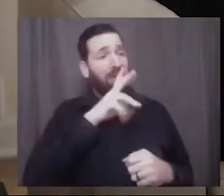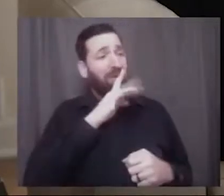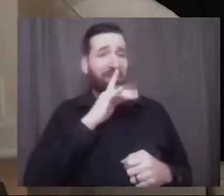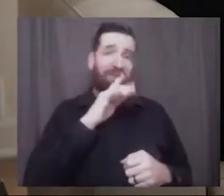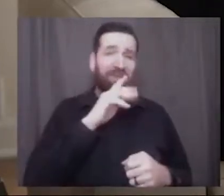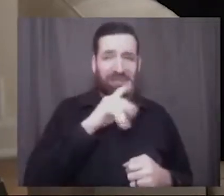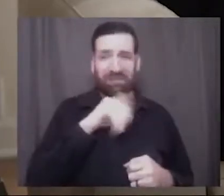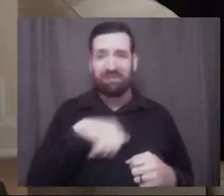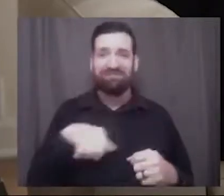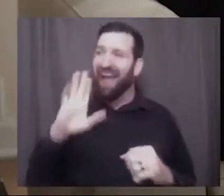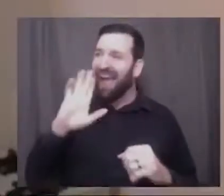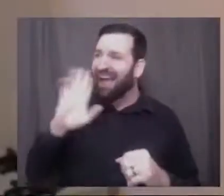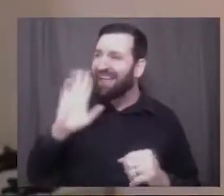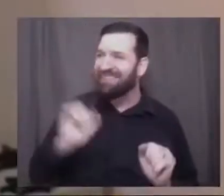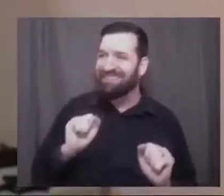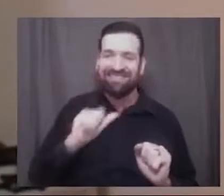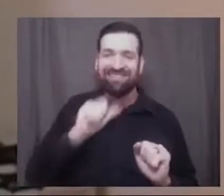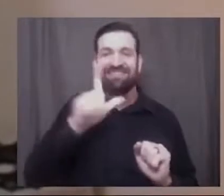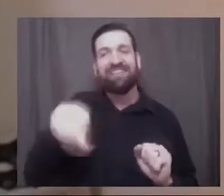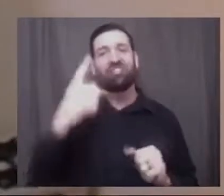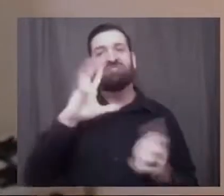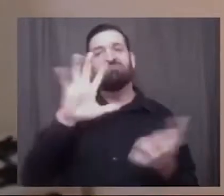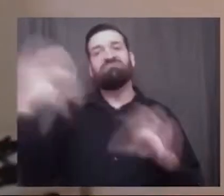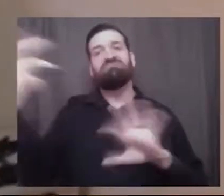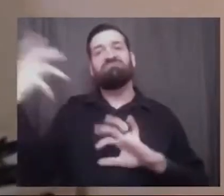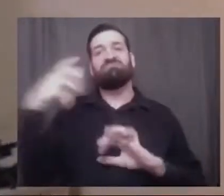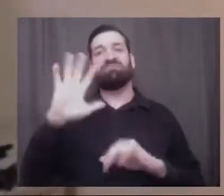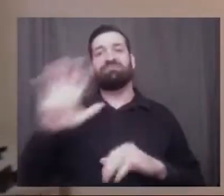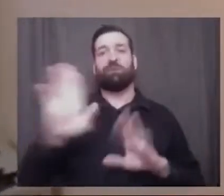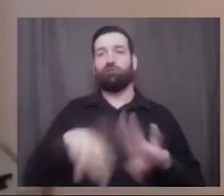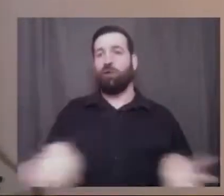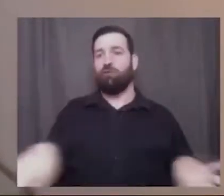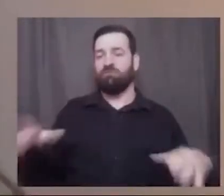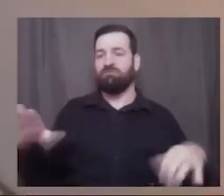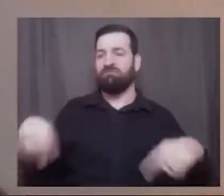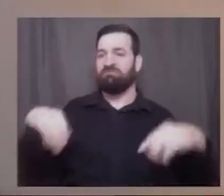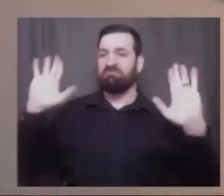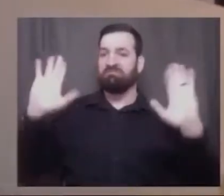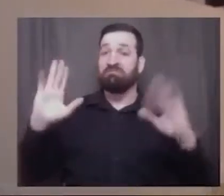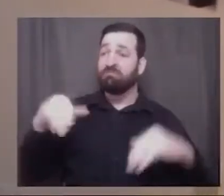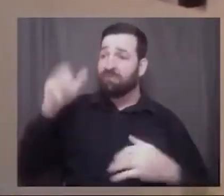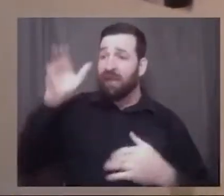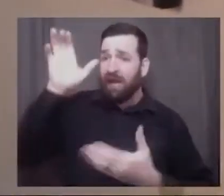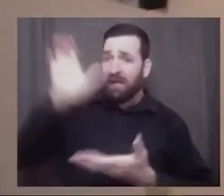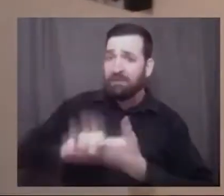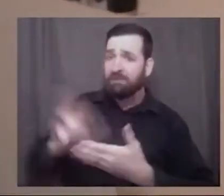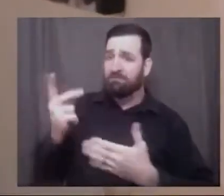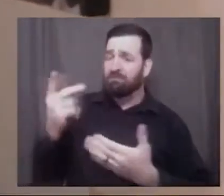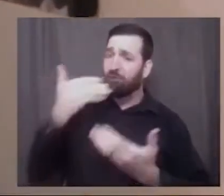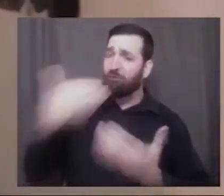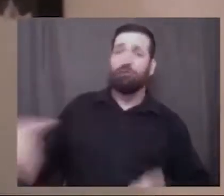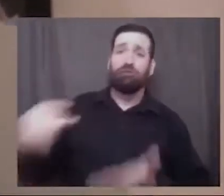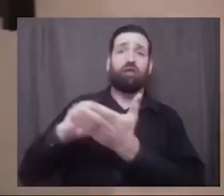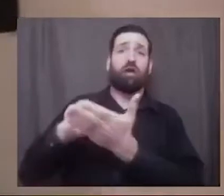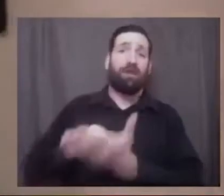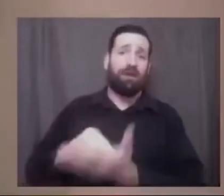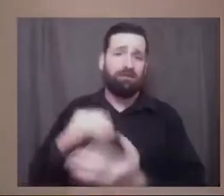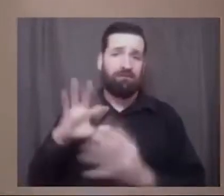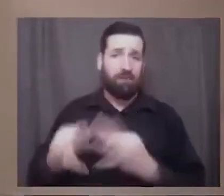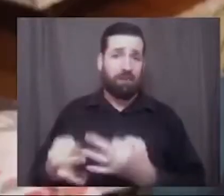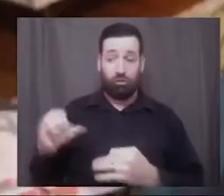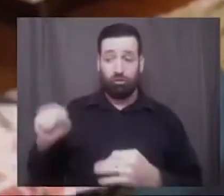to not disrupt their childhood. While she and her husband do a great job of documenting their family, when it came to Shannon's family history,